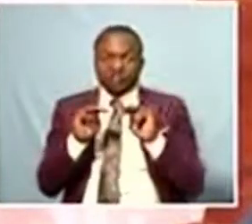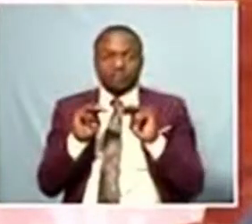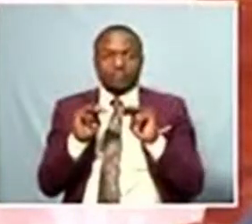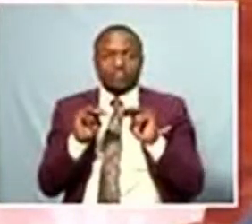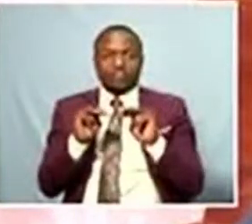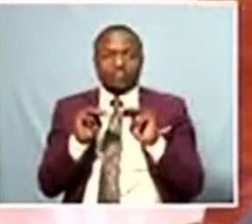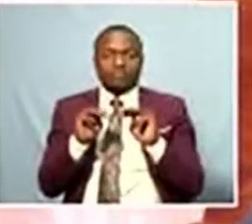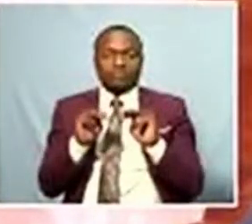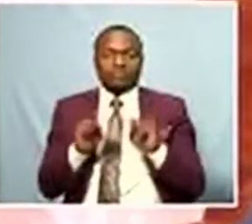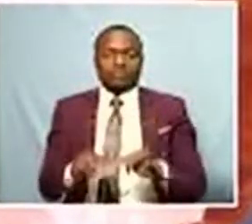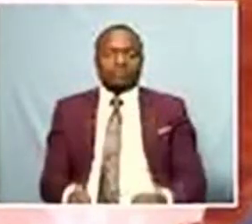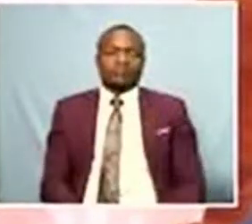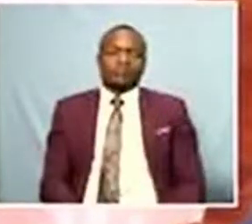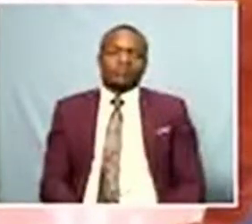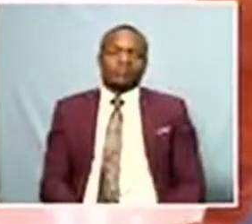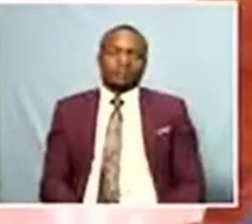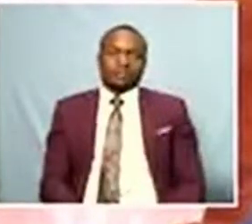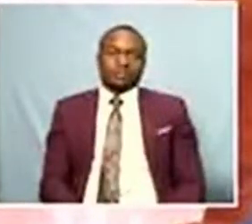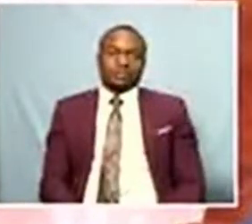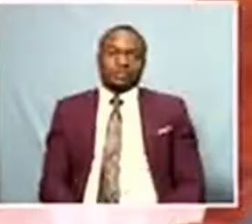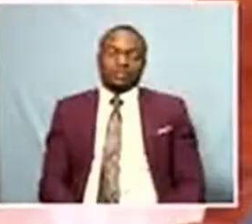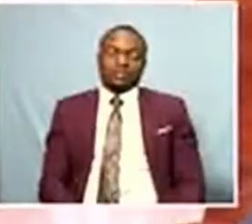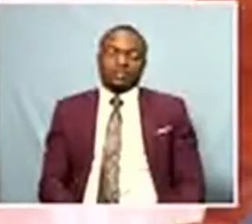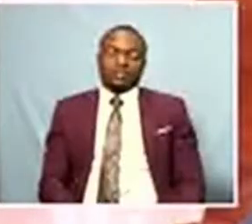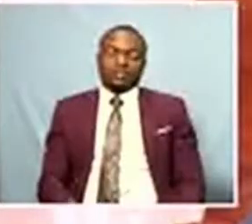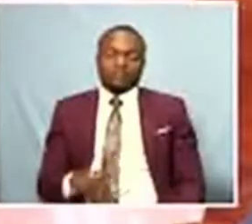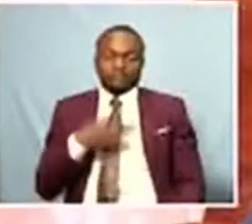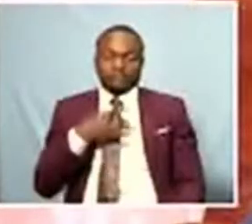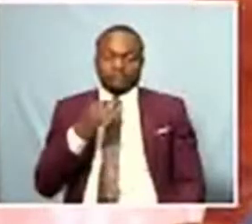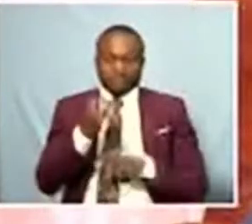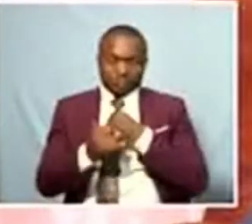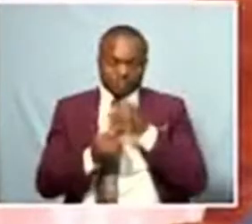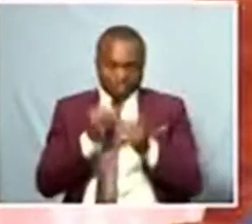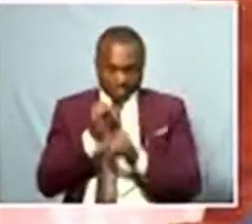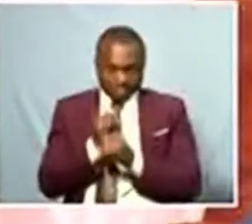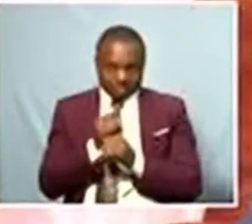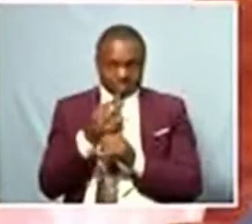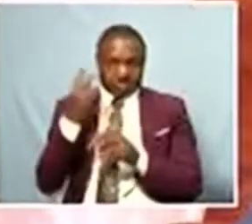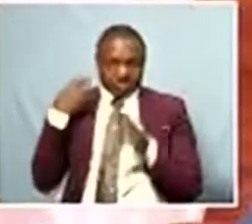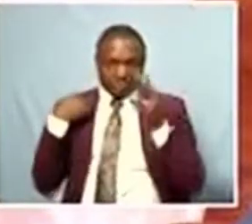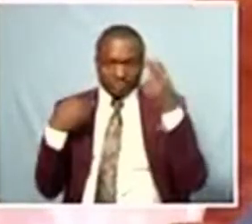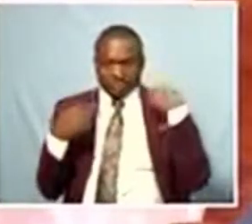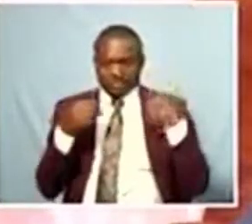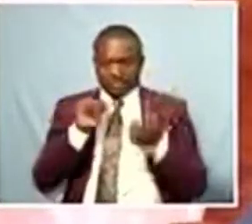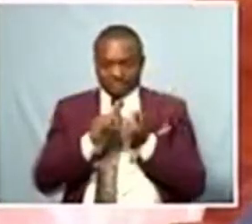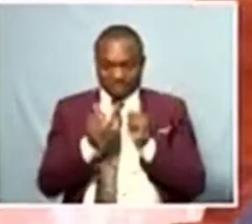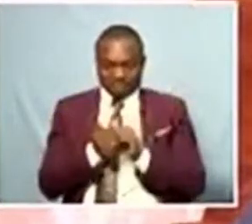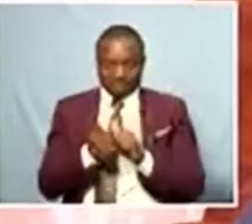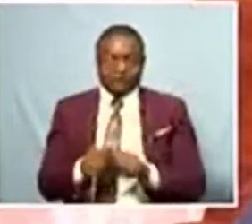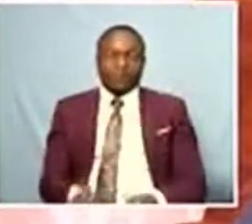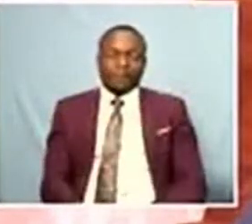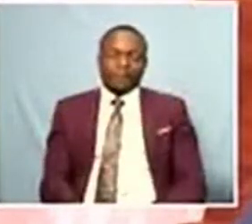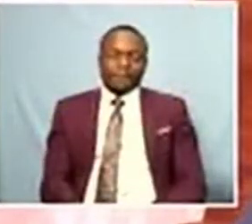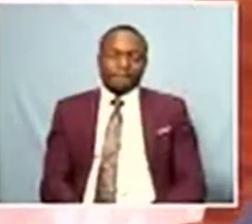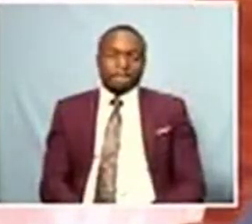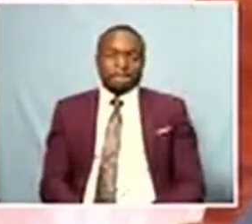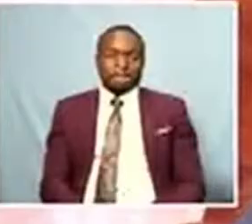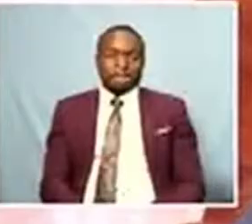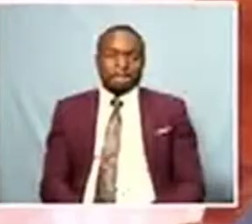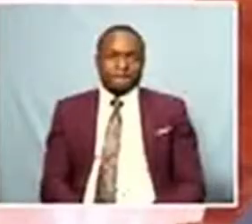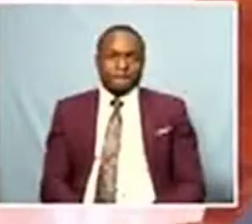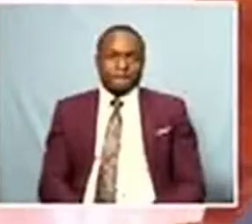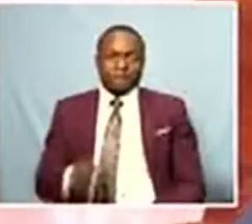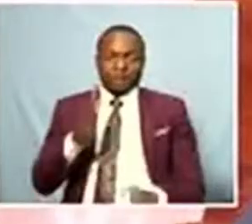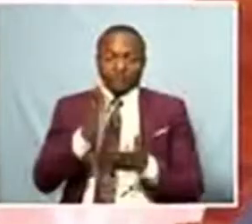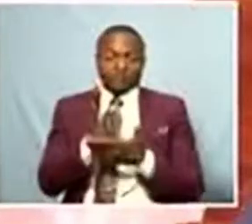as well. So it's almost like an international immigration problem or migration problem, and to